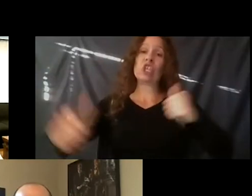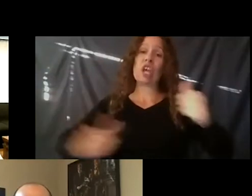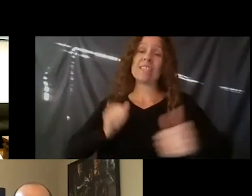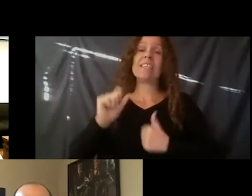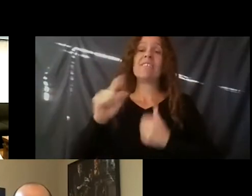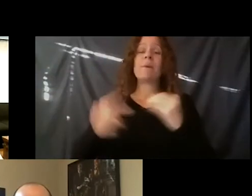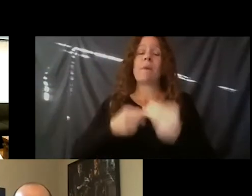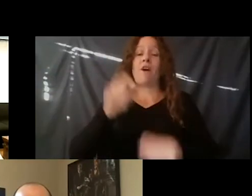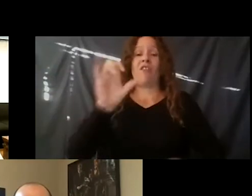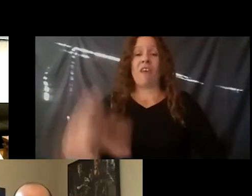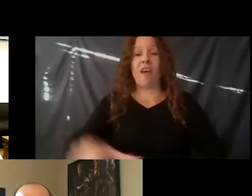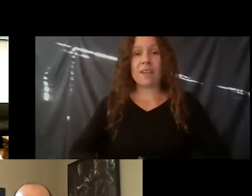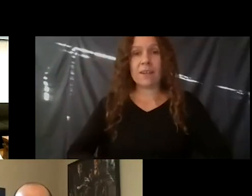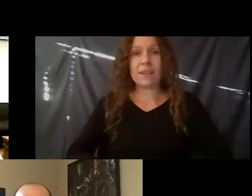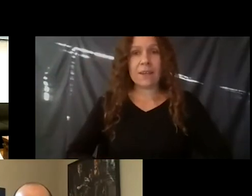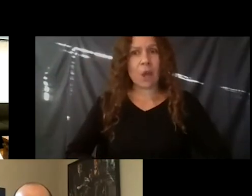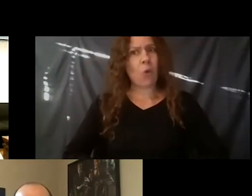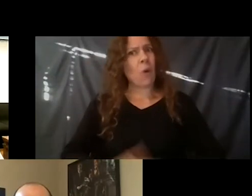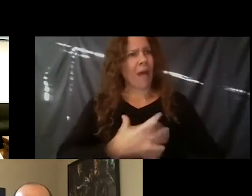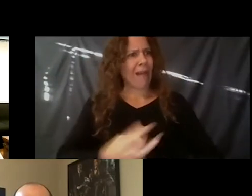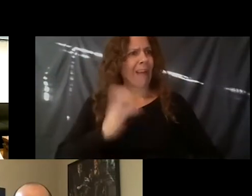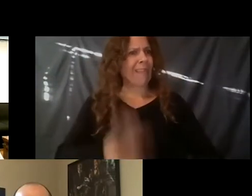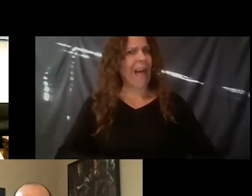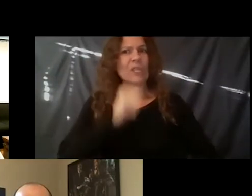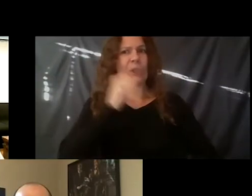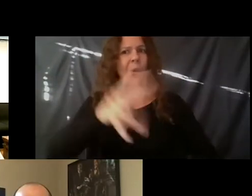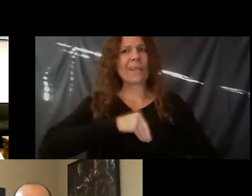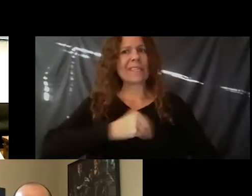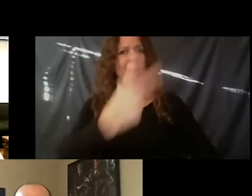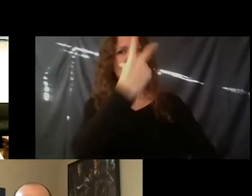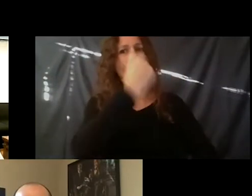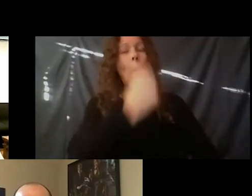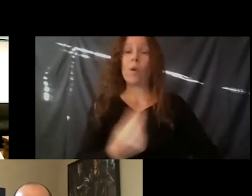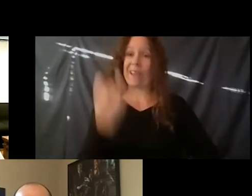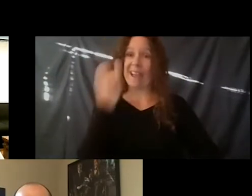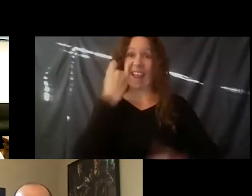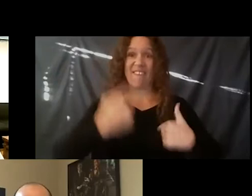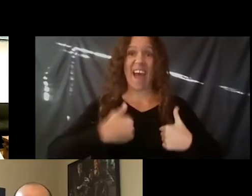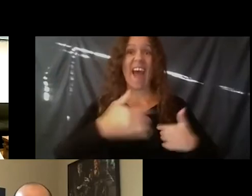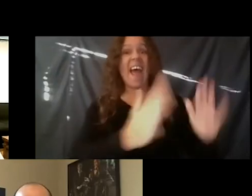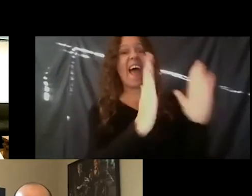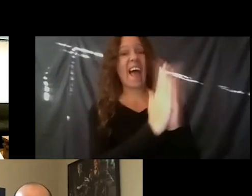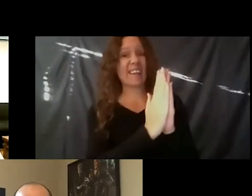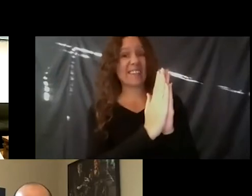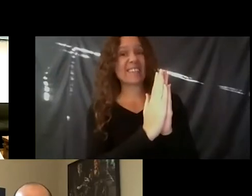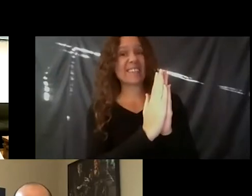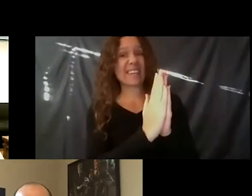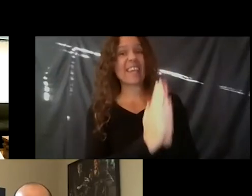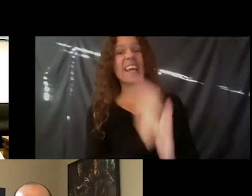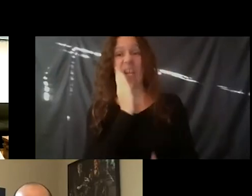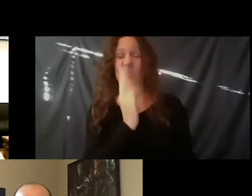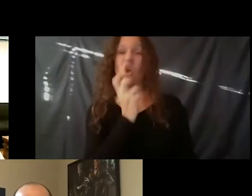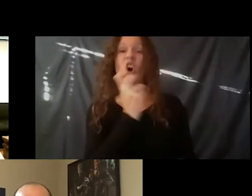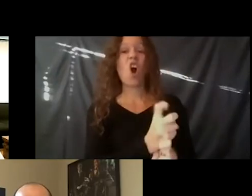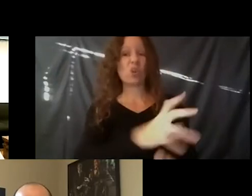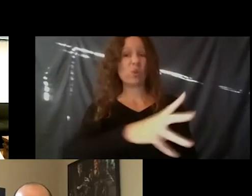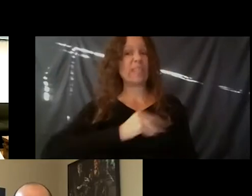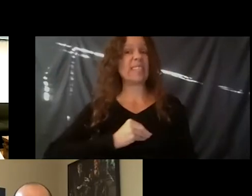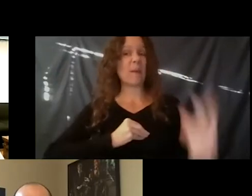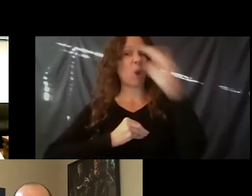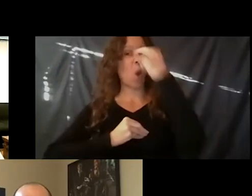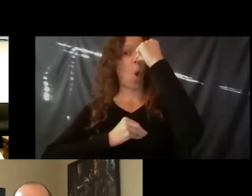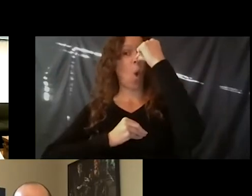Here, I like that. Don't take no for an answer. Anyone who knows me knows that when I ask, it's very hard for me to accept no as for an answer.